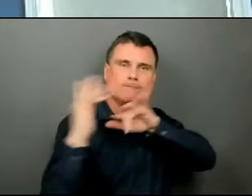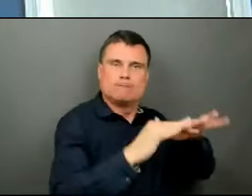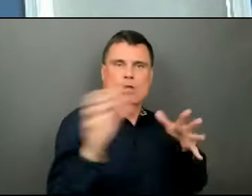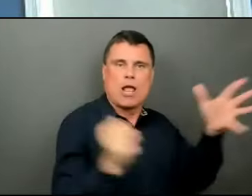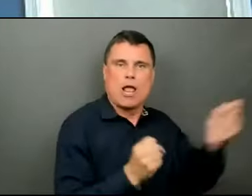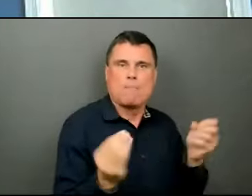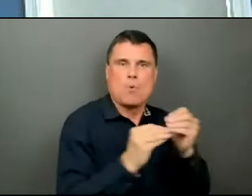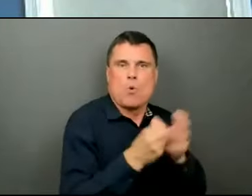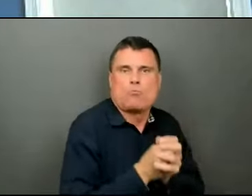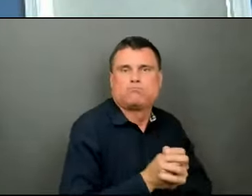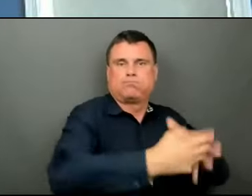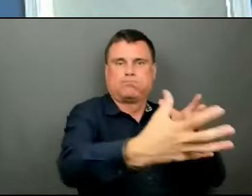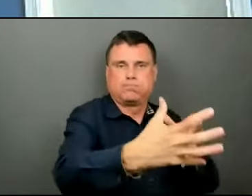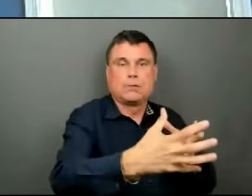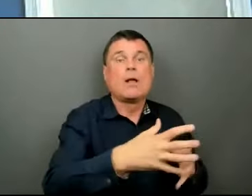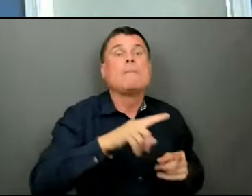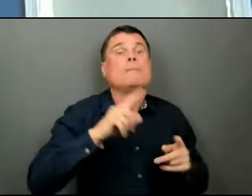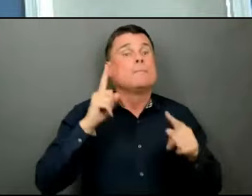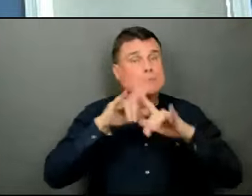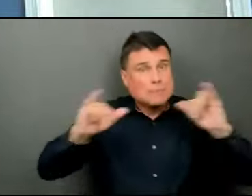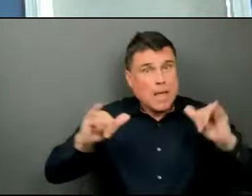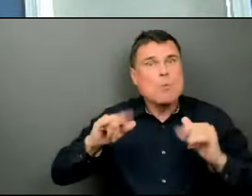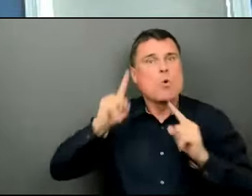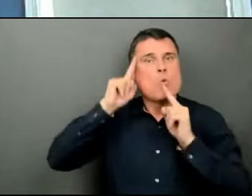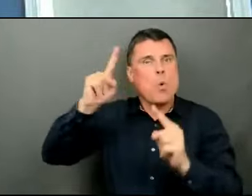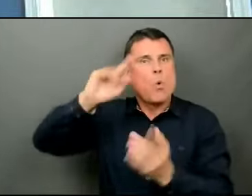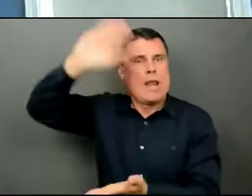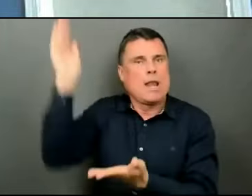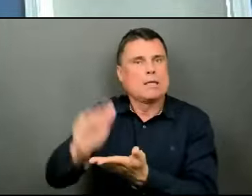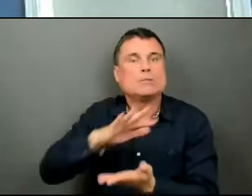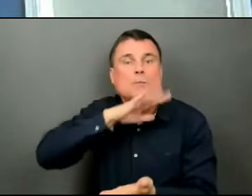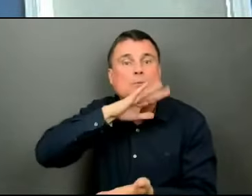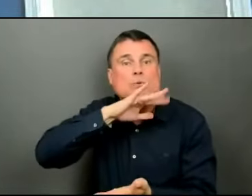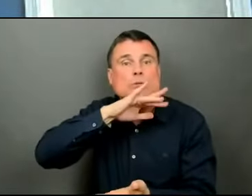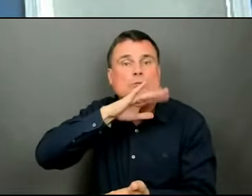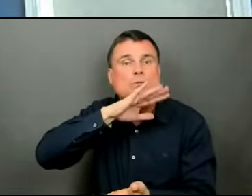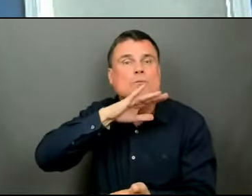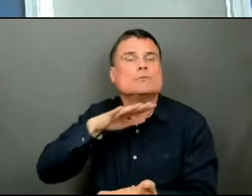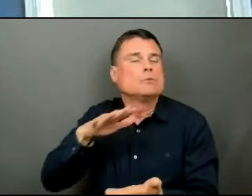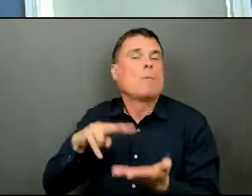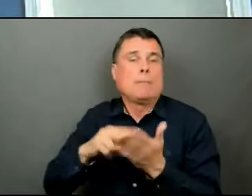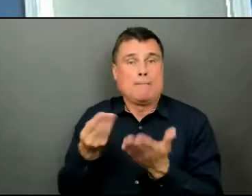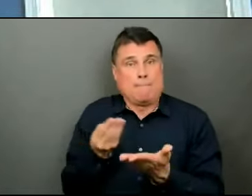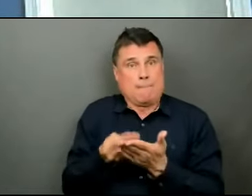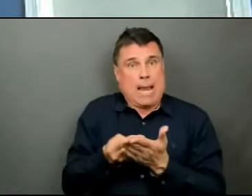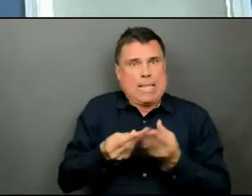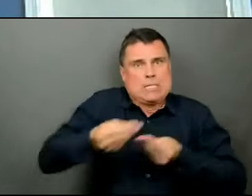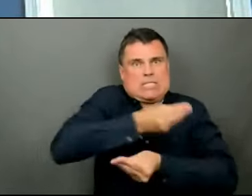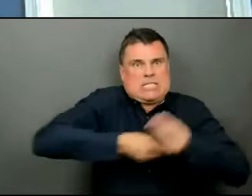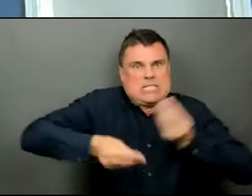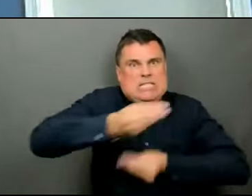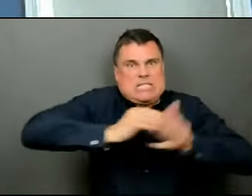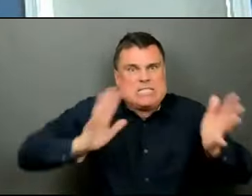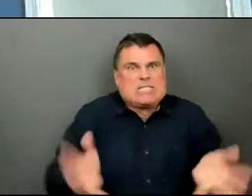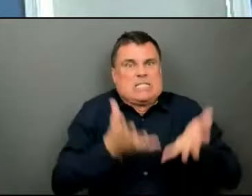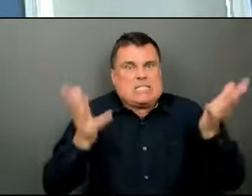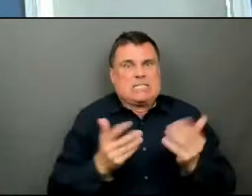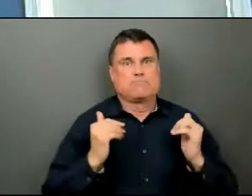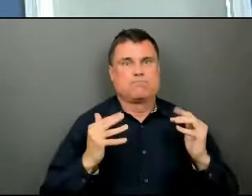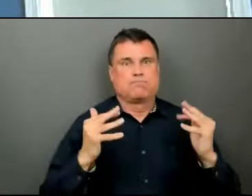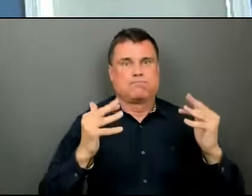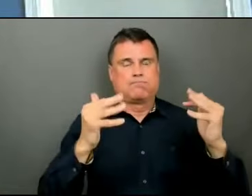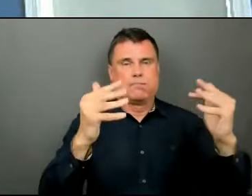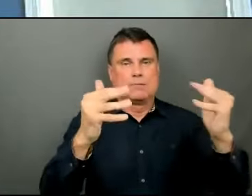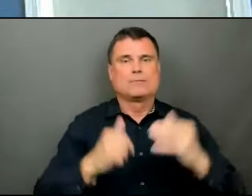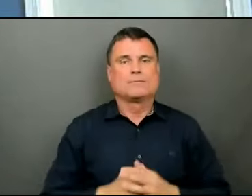emissions, and support economic prosperity. So on behalf of TransLink, I look forward to continuing to work with all of our partners to